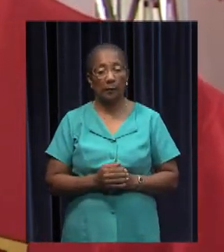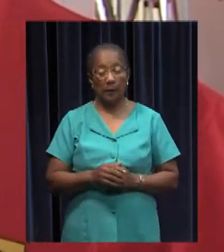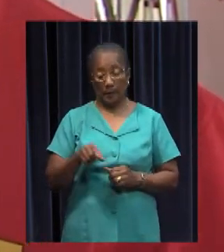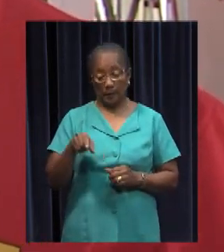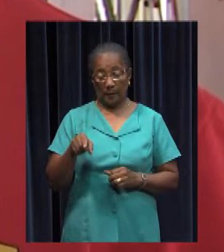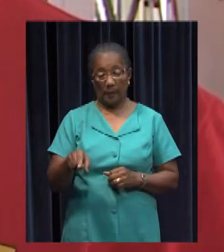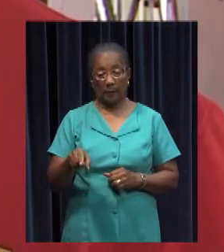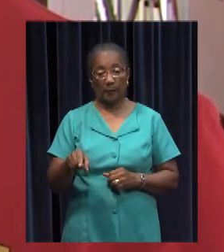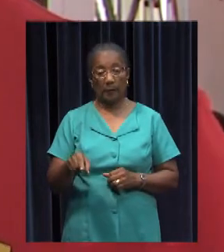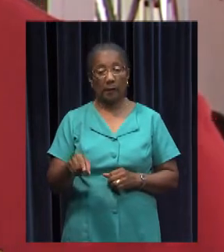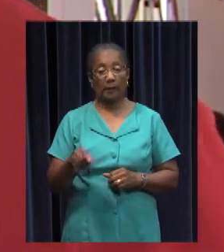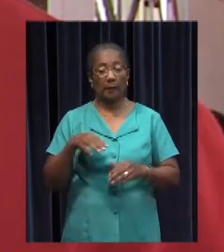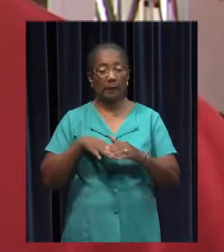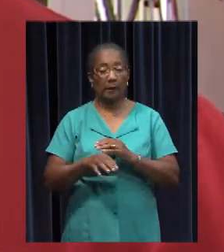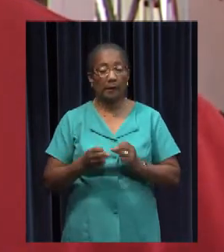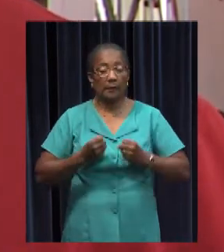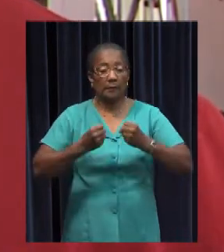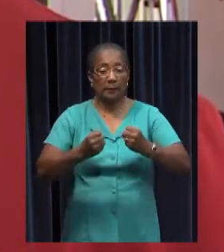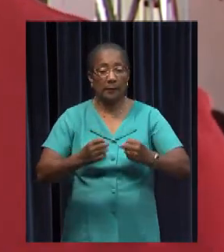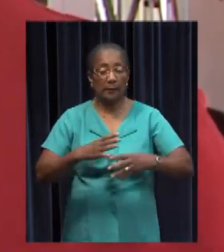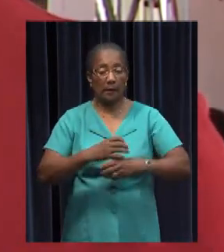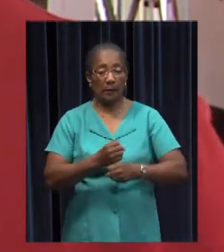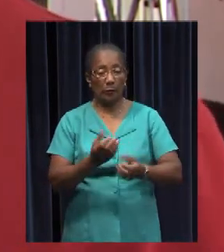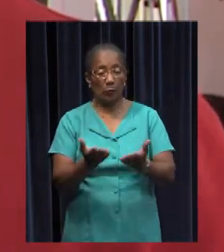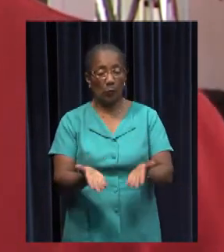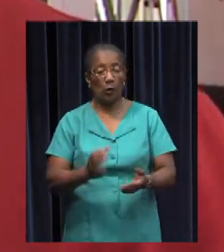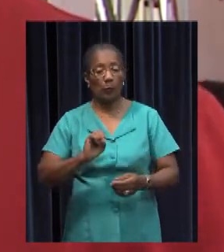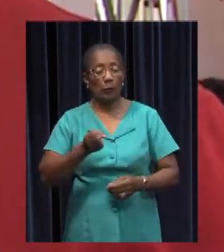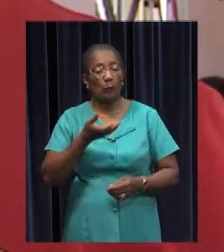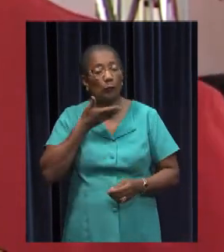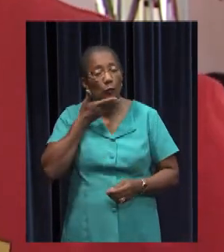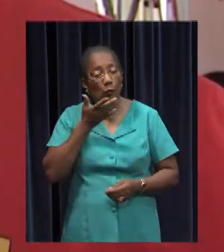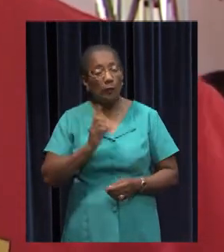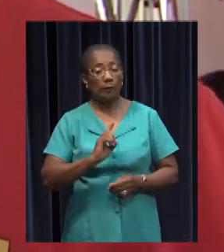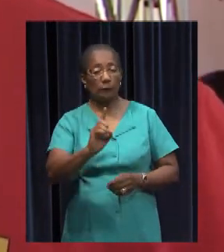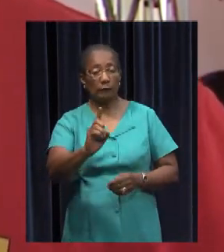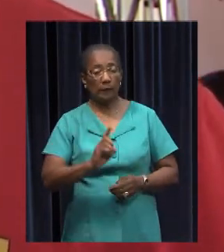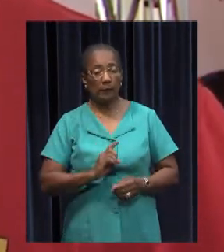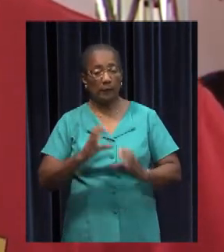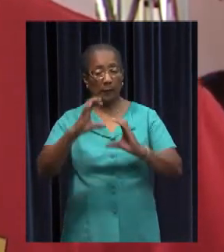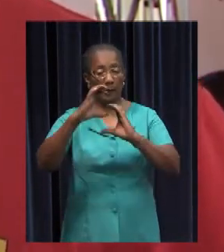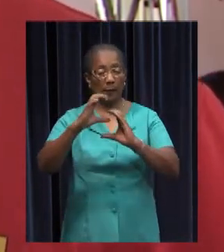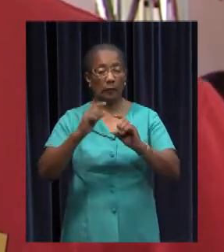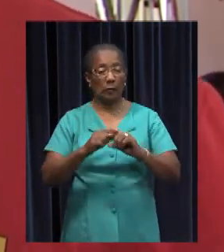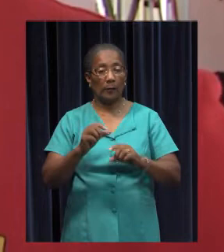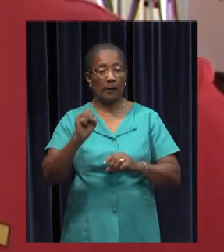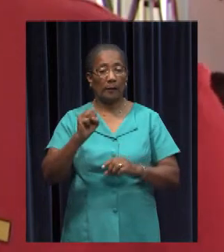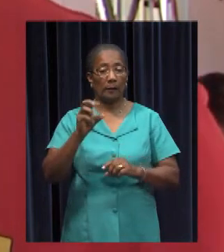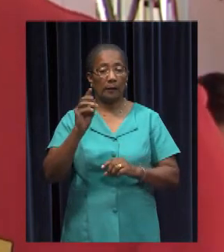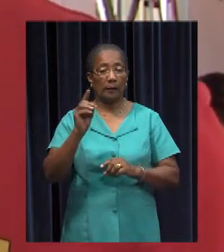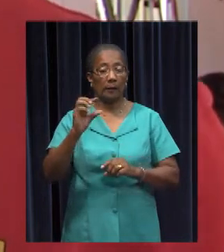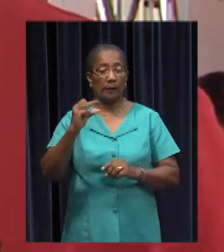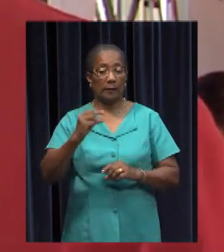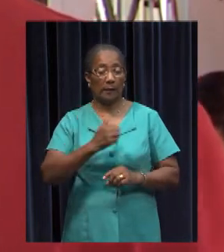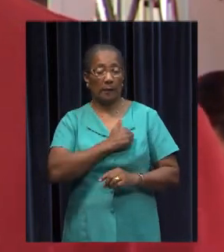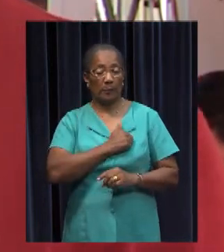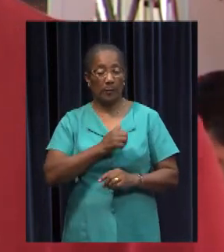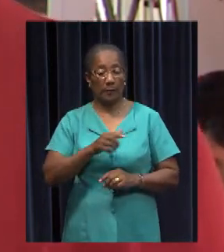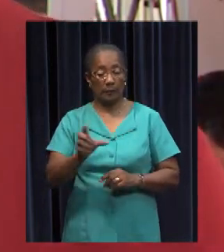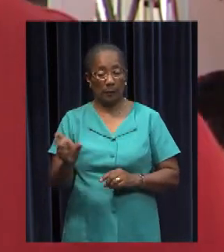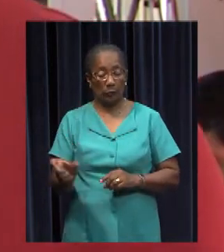level. The candidates who have enrolled to represent the youth as CARICOM and